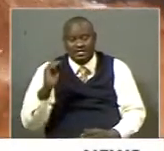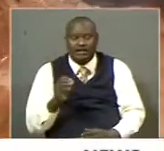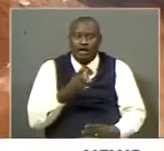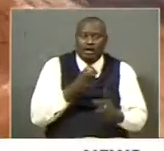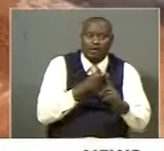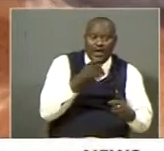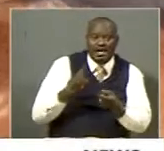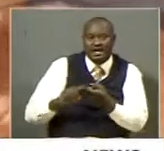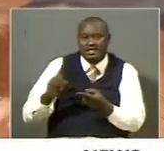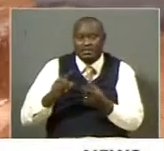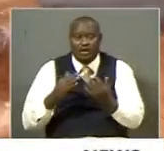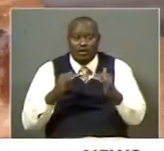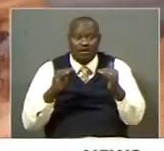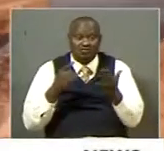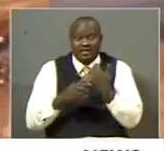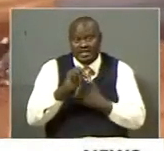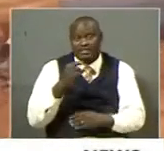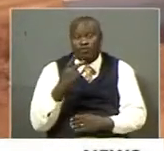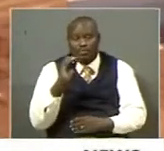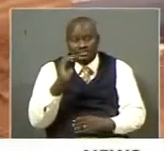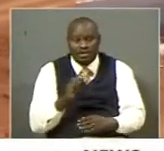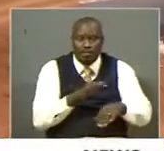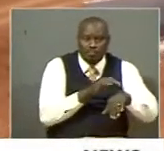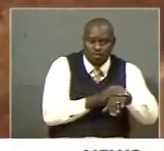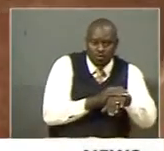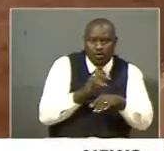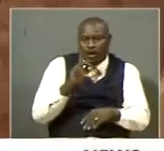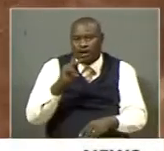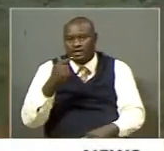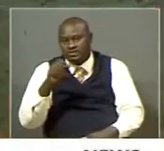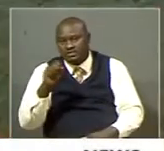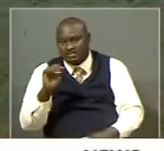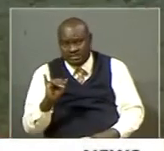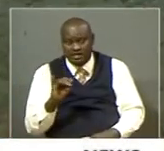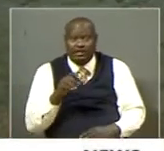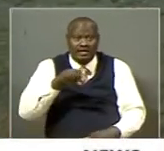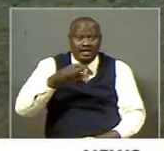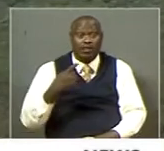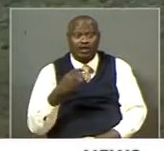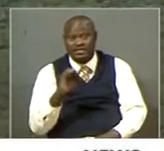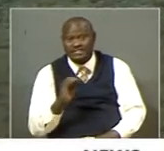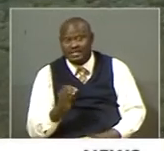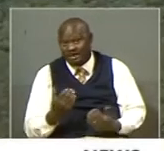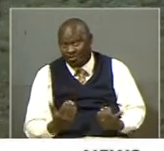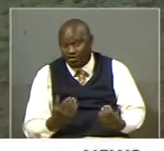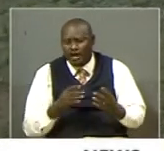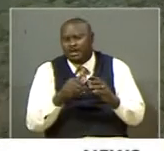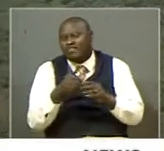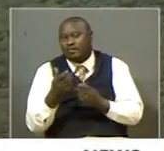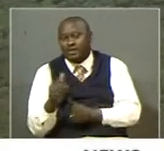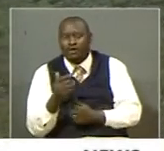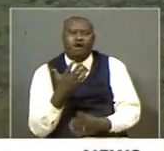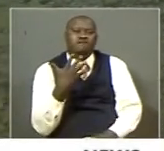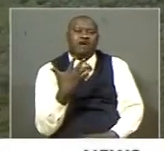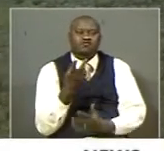Highway, which is at 82%, Mukono-Chietume-Katosi, which is at 91%, among others. Five bridges are